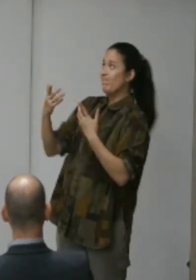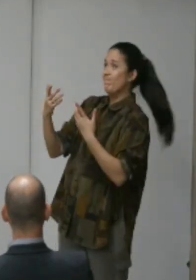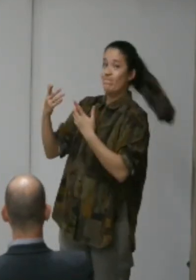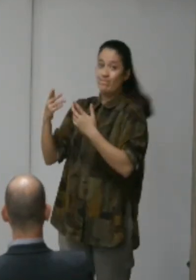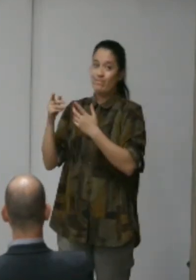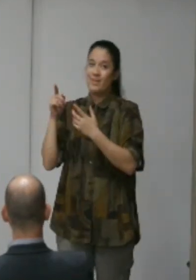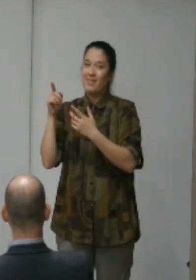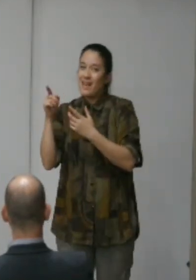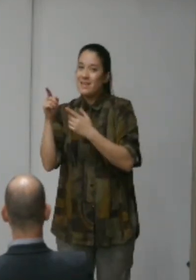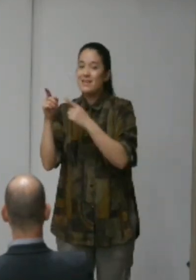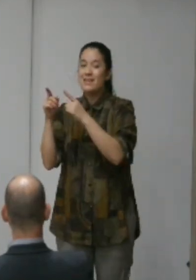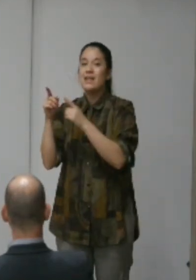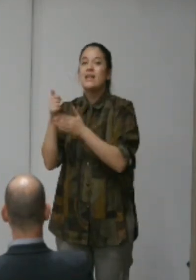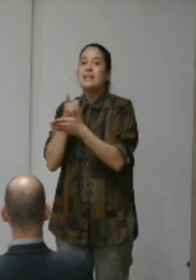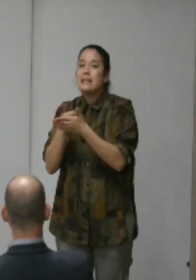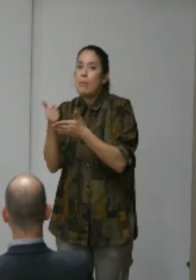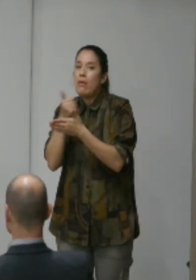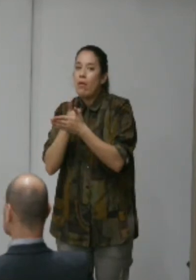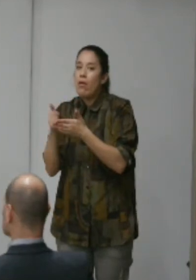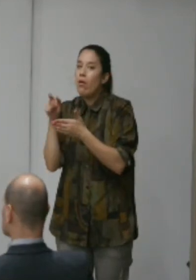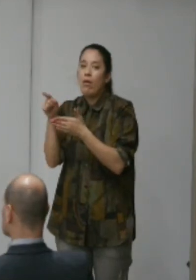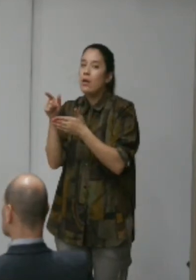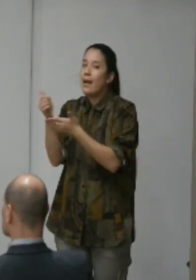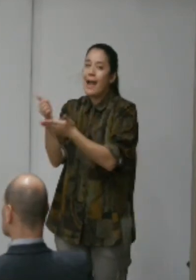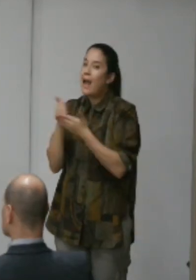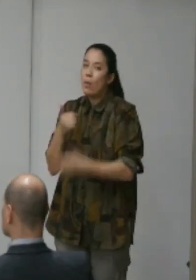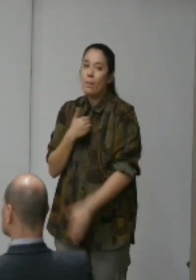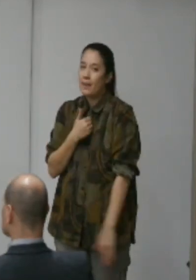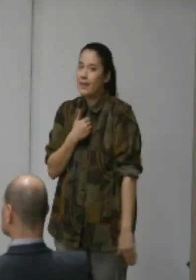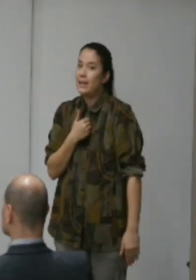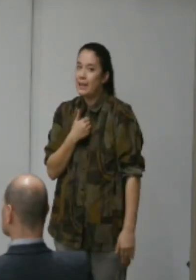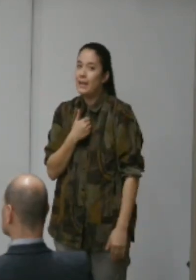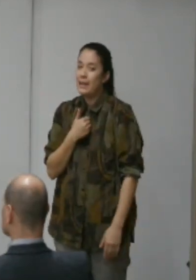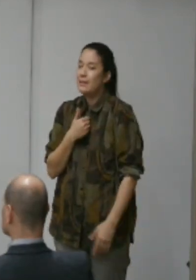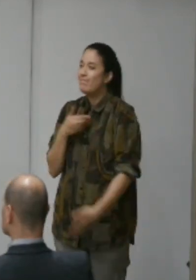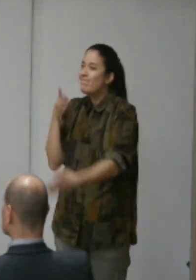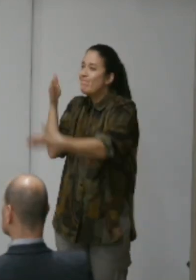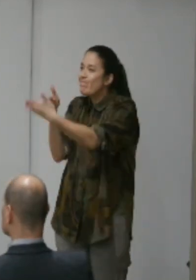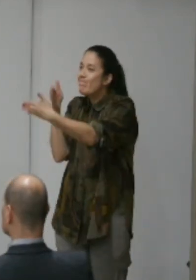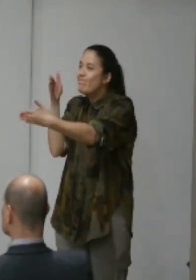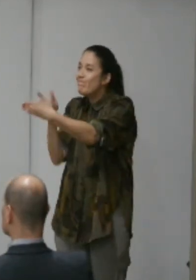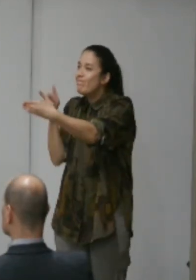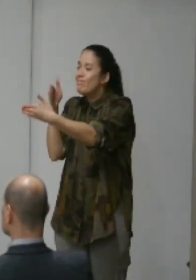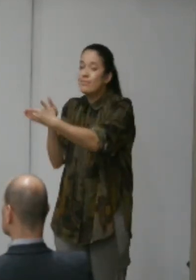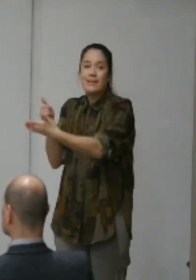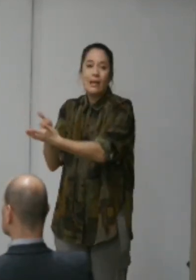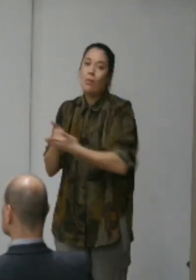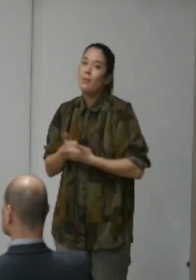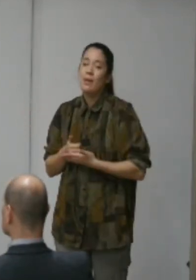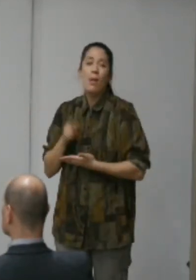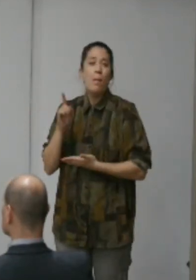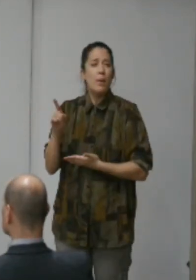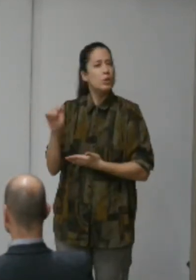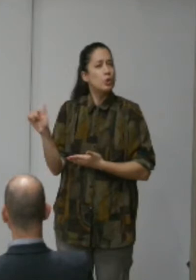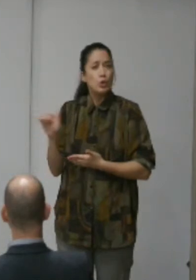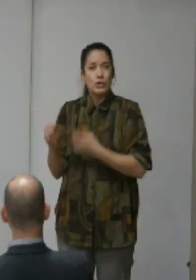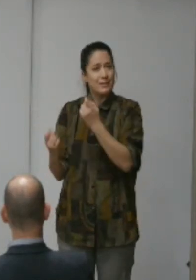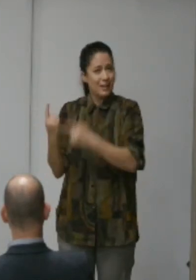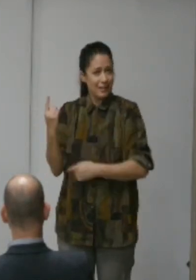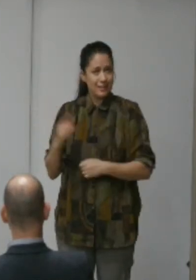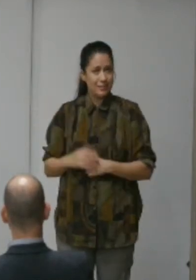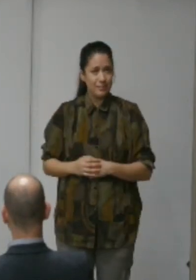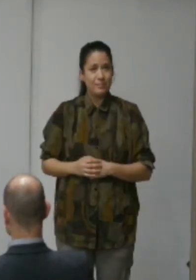to have nothing. So going to stay with your mum should not be an option. But of course, this person,